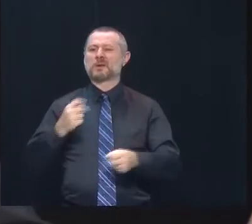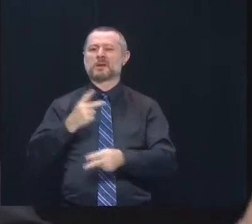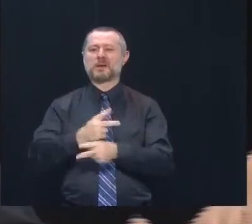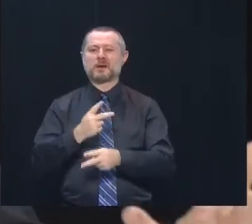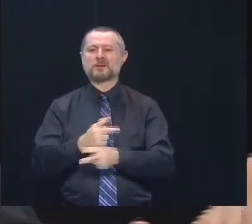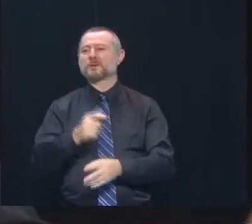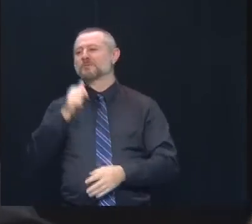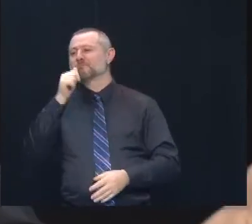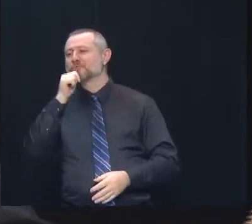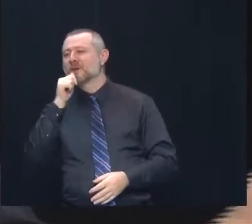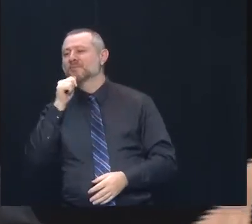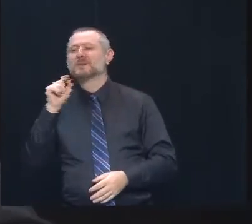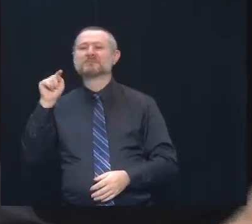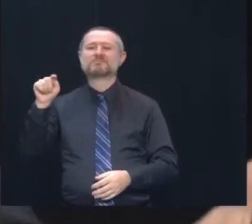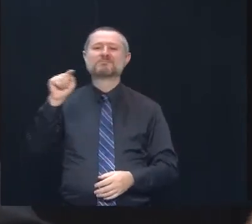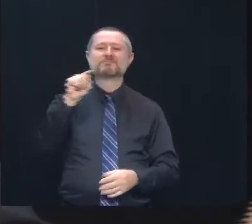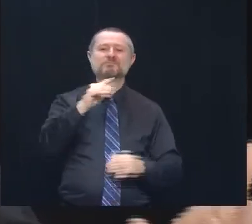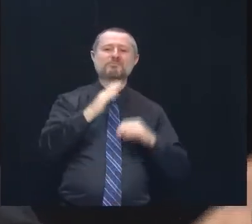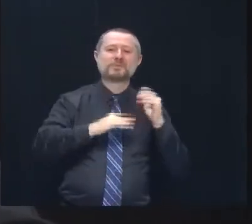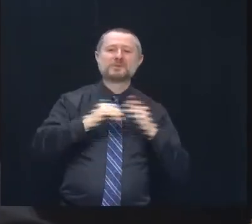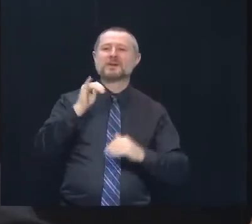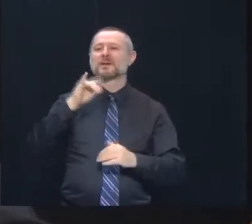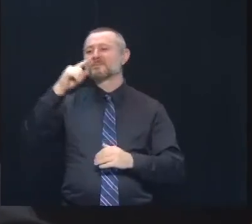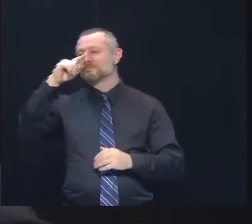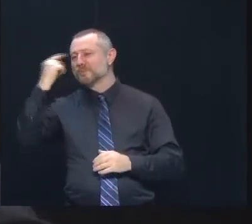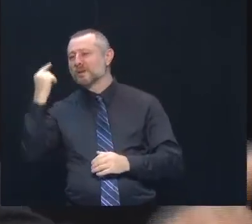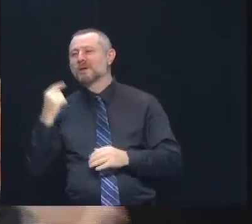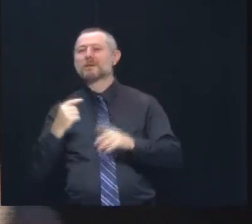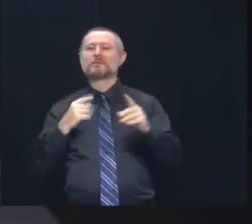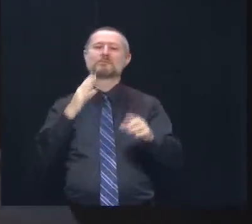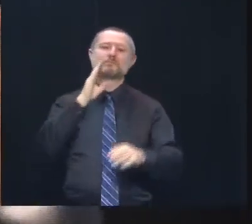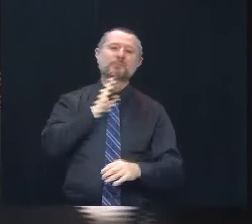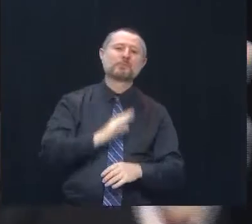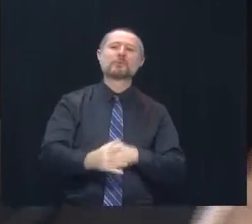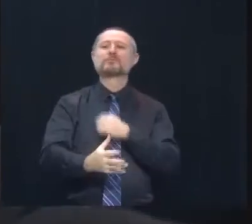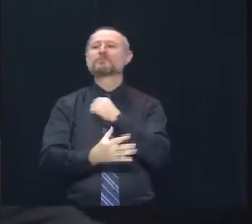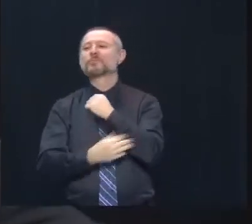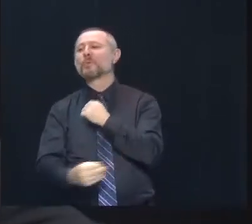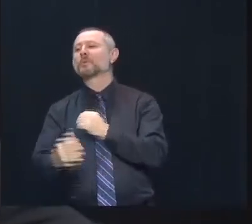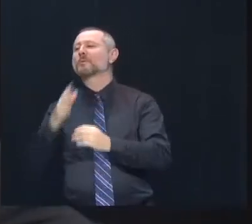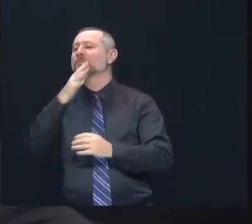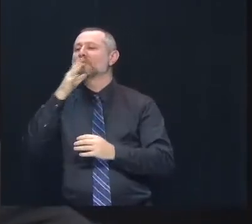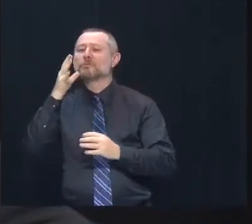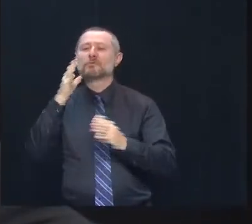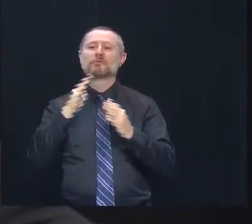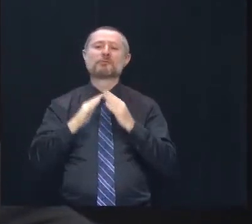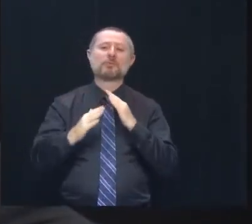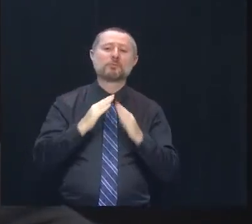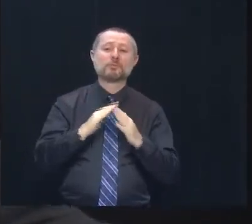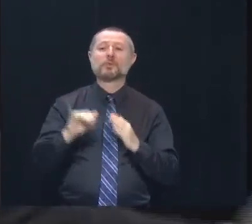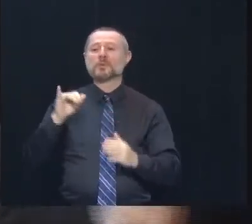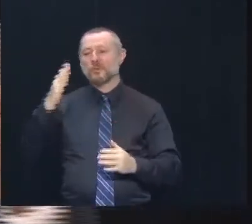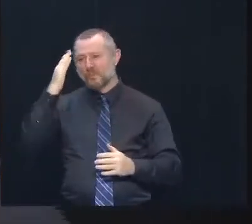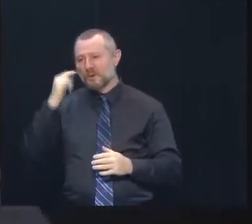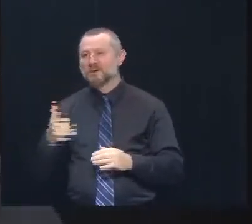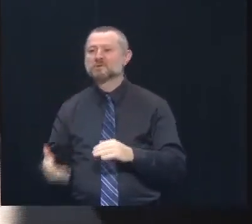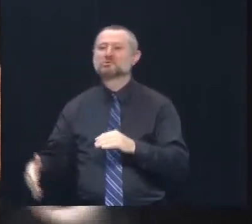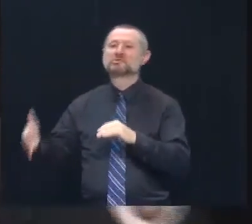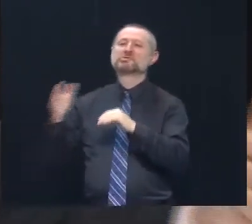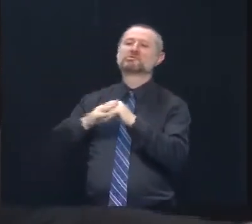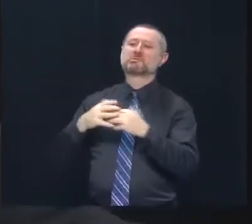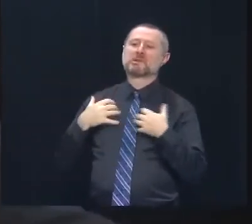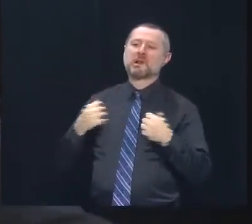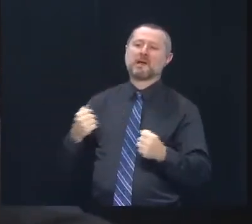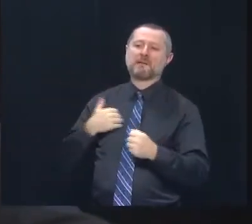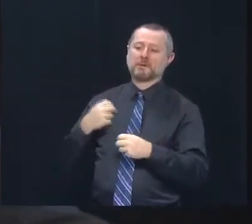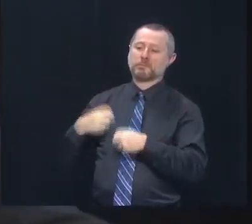facilities in black, brown, poor, and rural communities. That's why they have more underlying conditions. That's why you